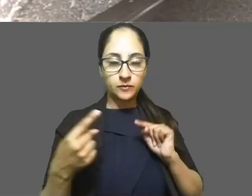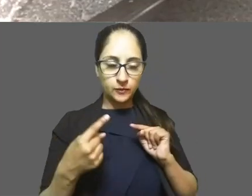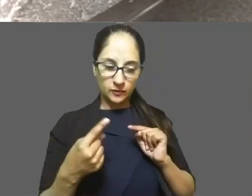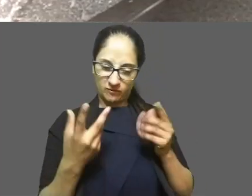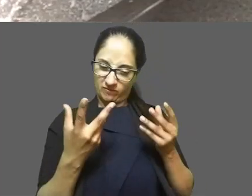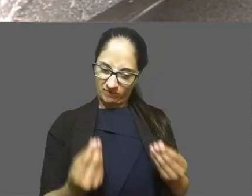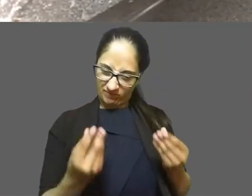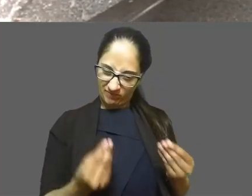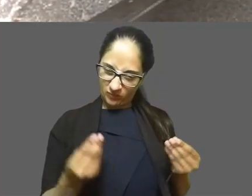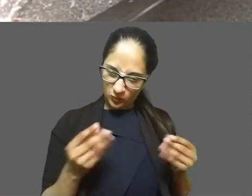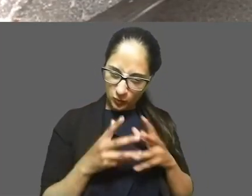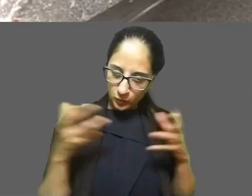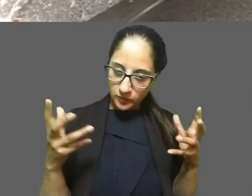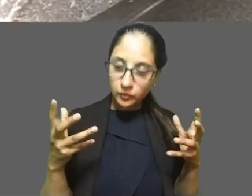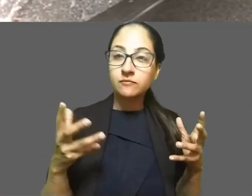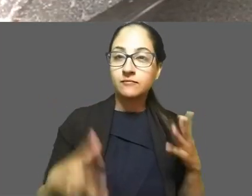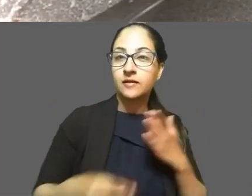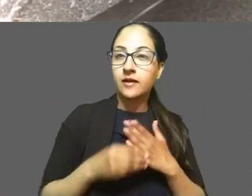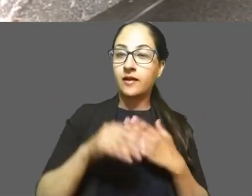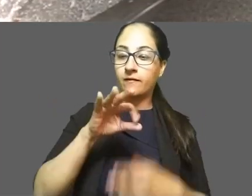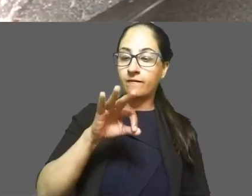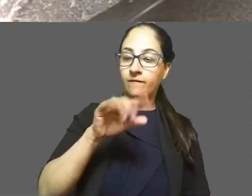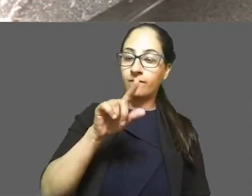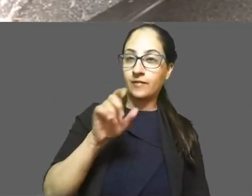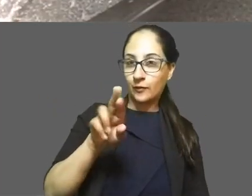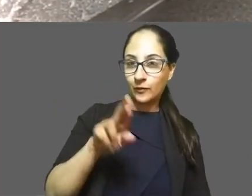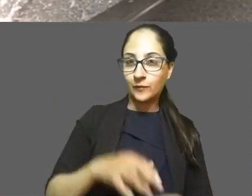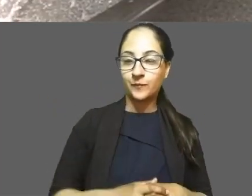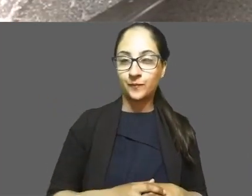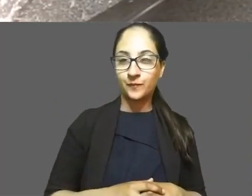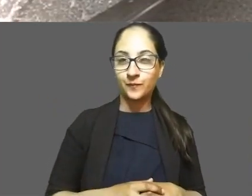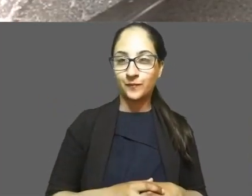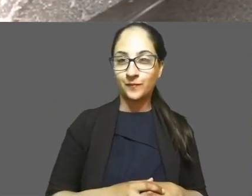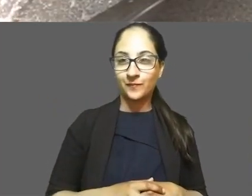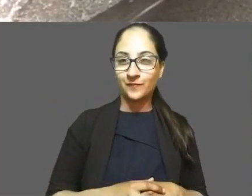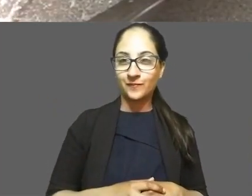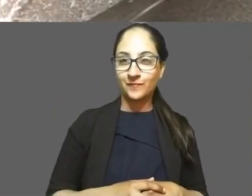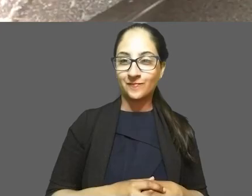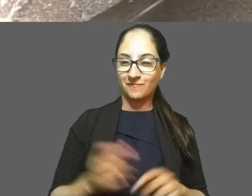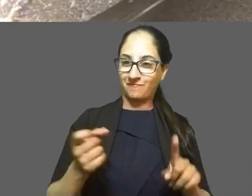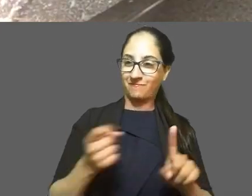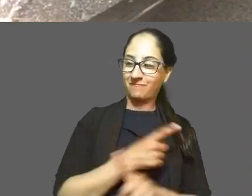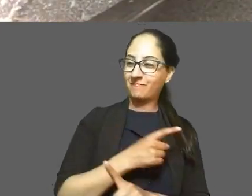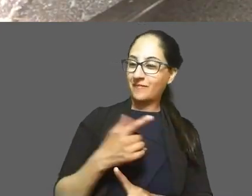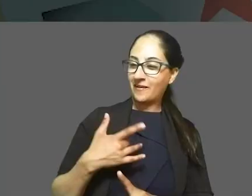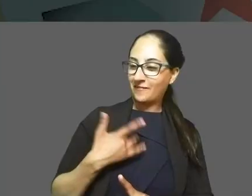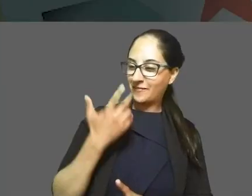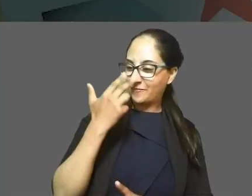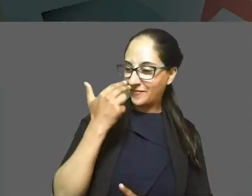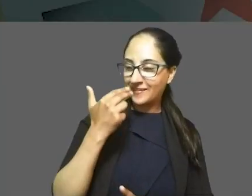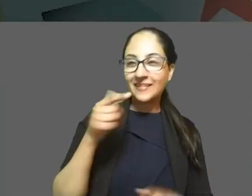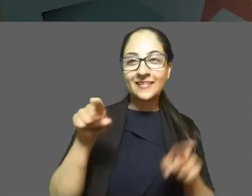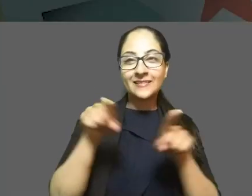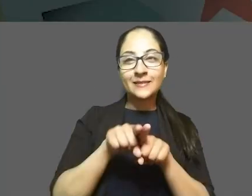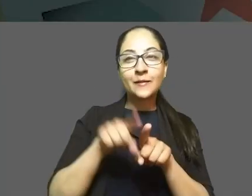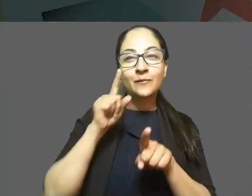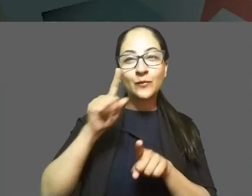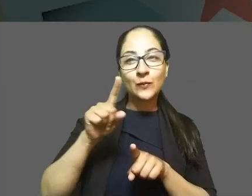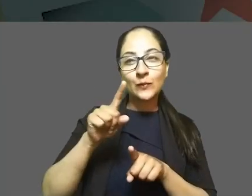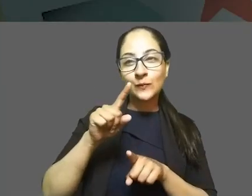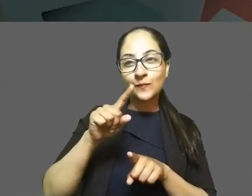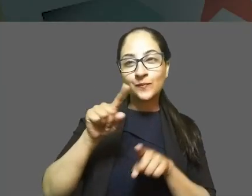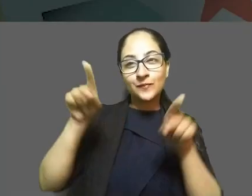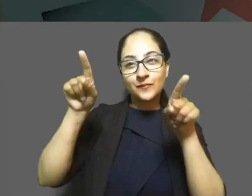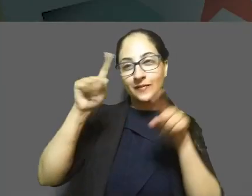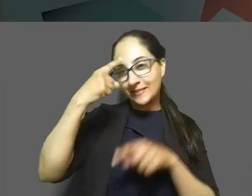know what's needed. A little more wet, a little more dry, or if that's exactly right. I feel like I'm in